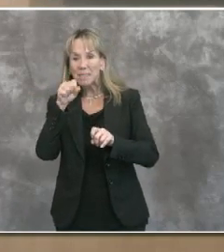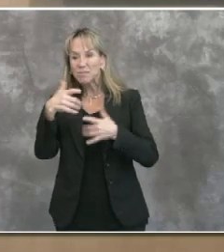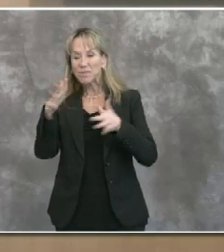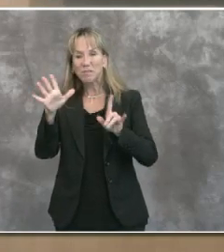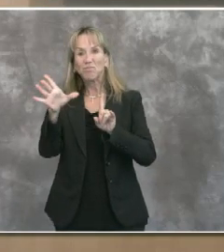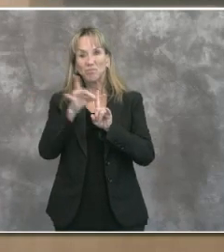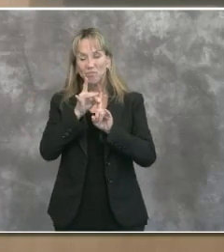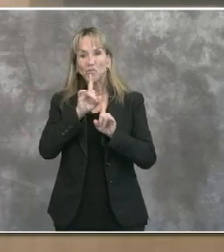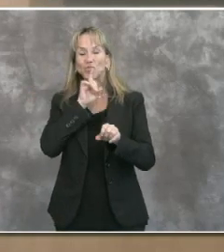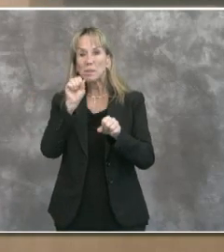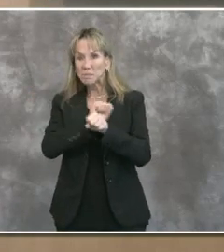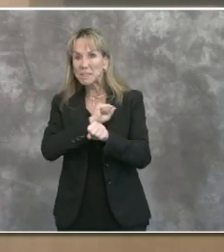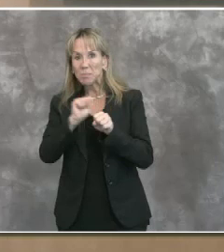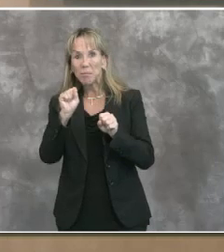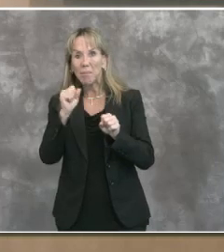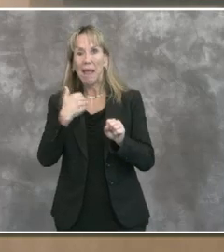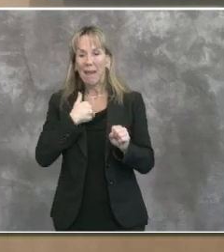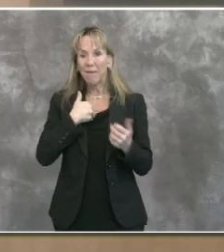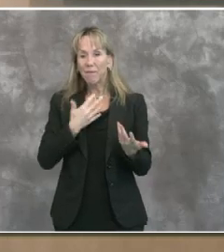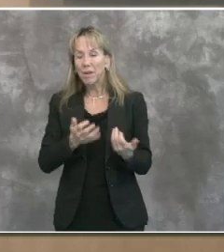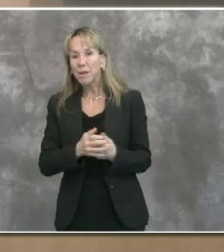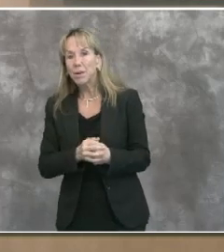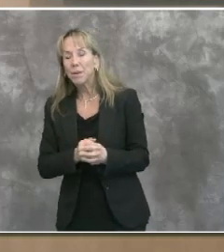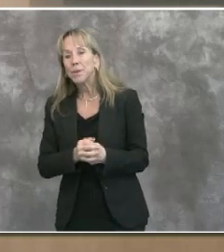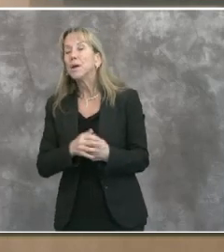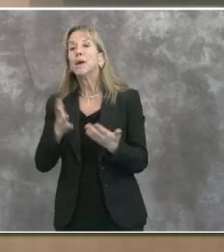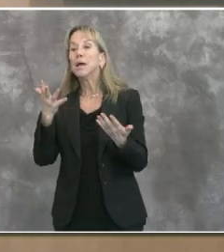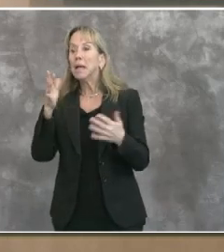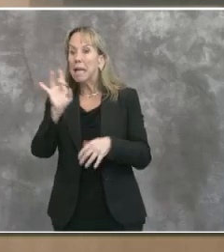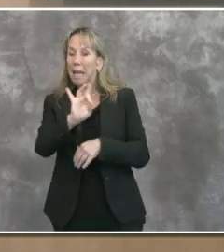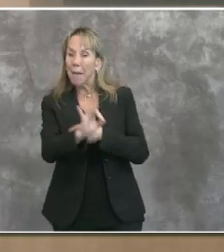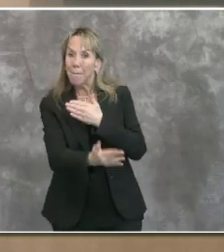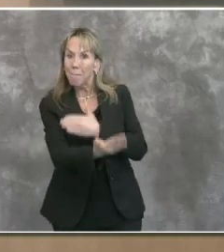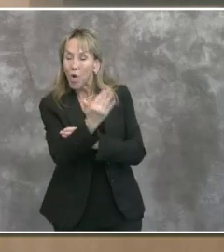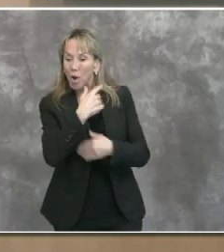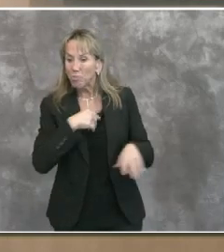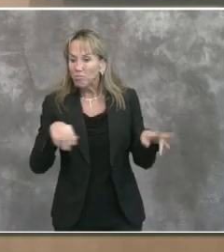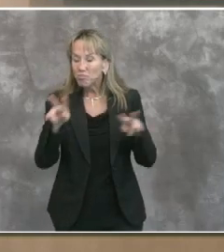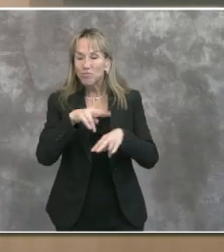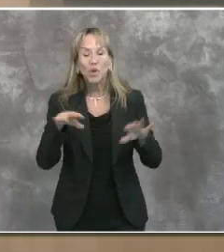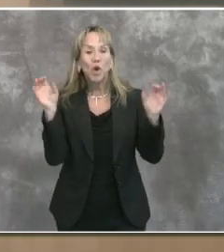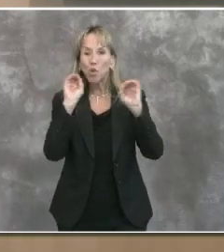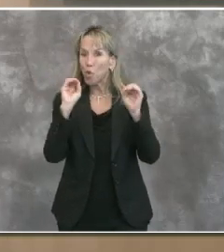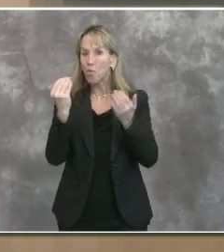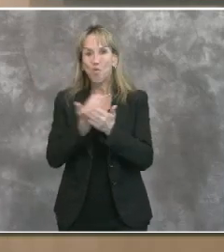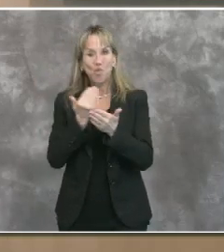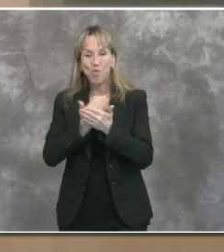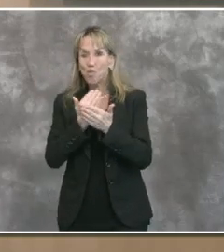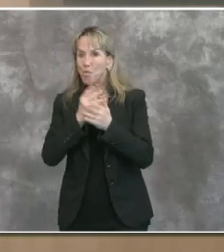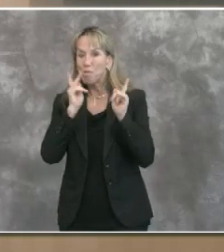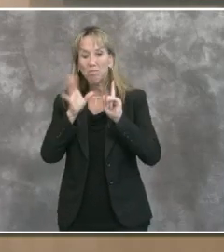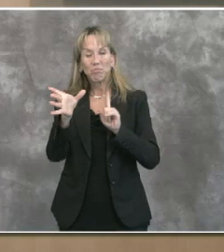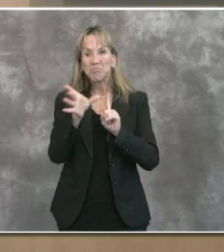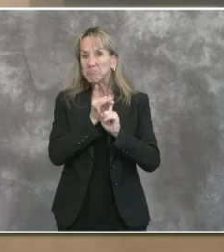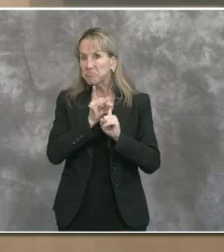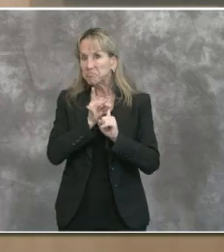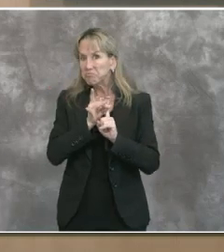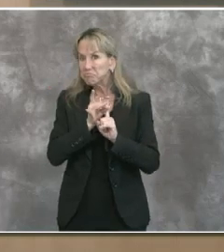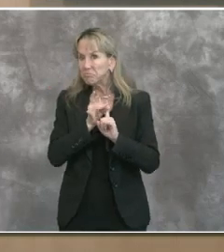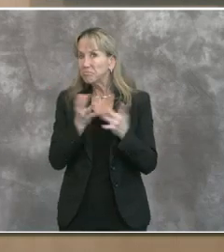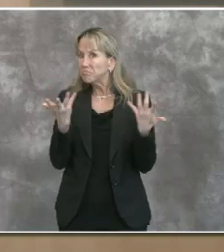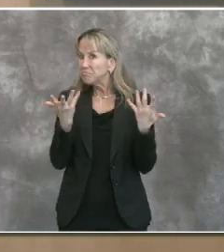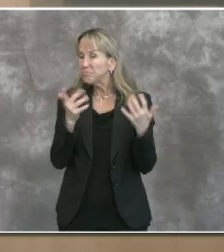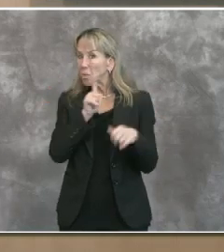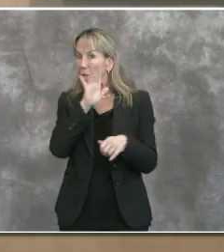As of 8 o'clock this morning, then there are no new individuals who have tested positive who are homeless. We look at this on a